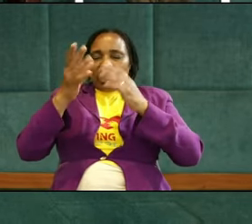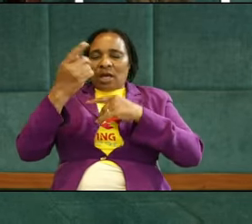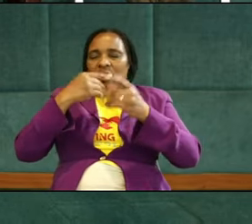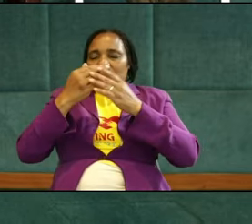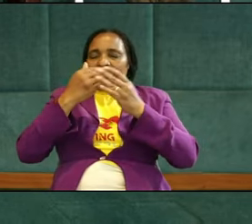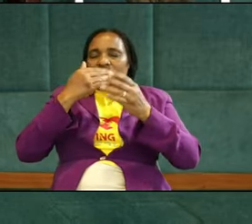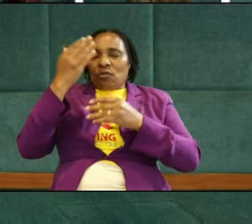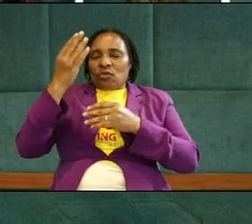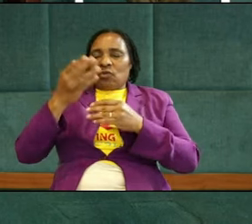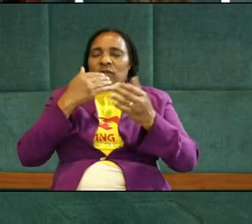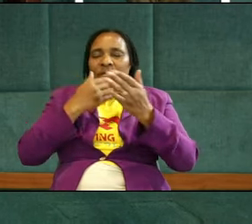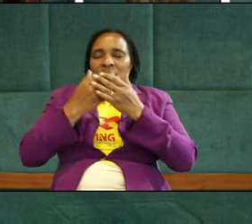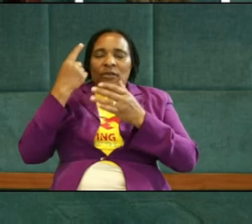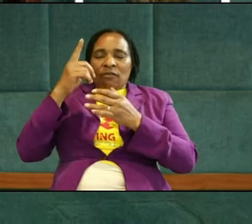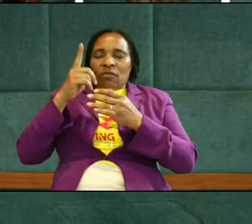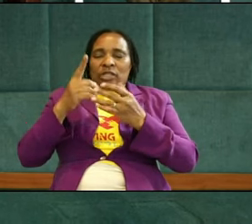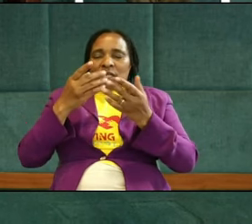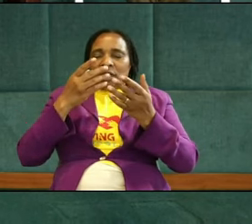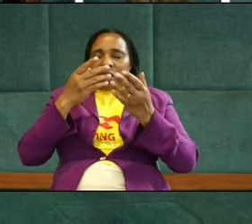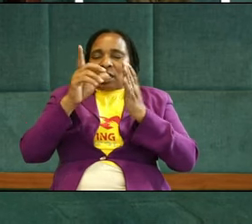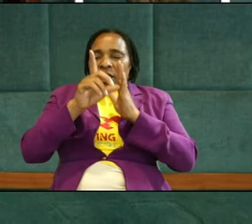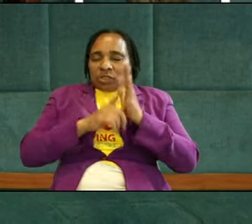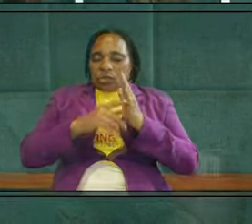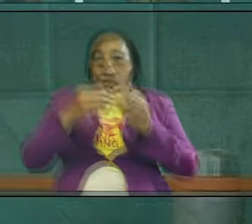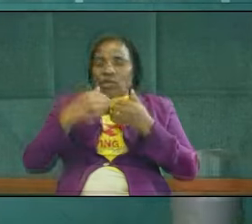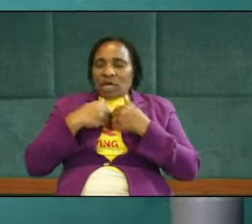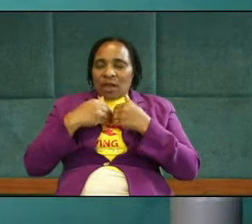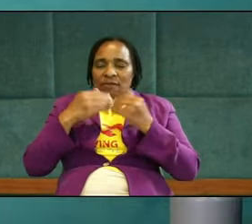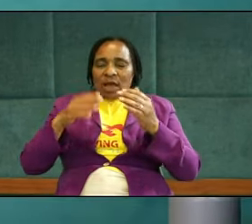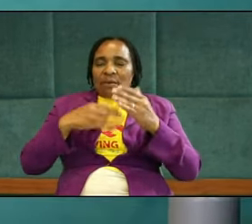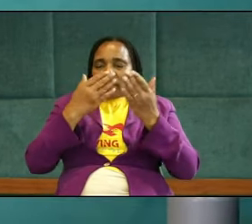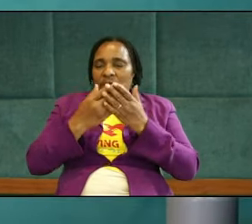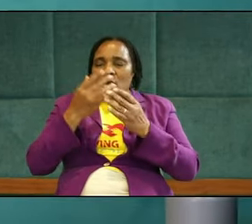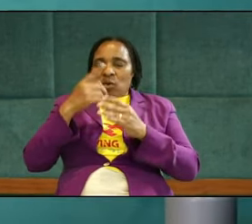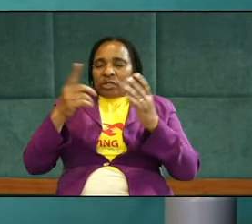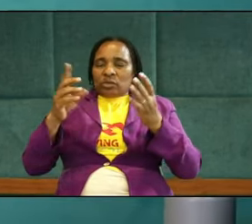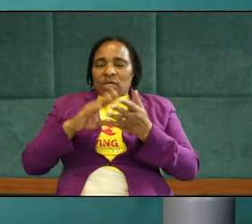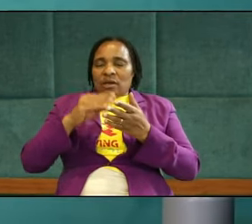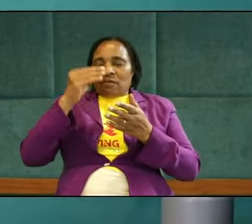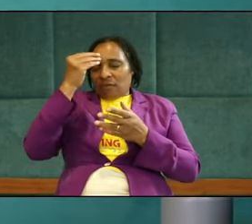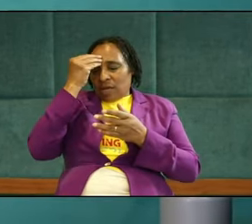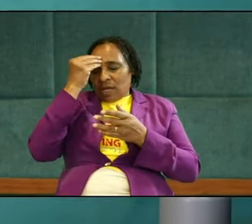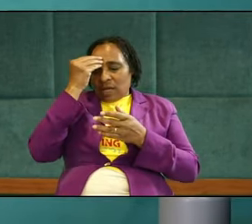you. Thank you for the session we had. May we apply what you've learned, and